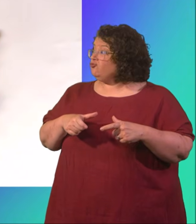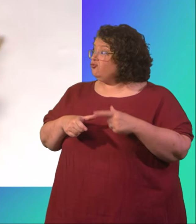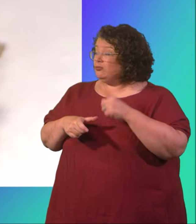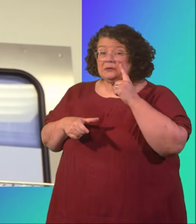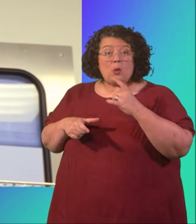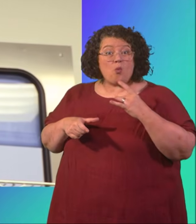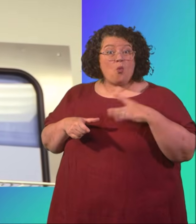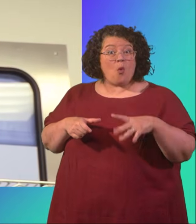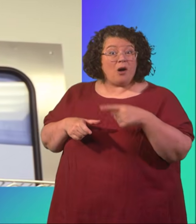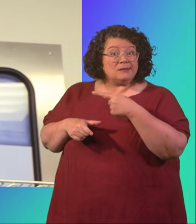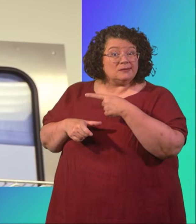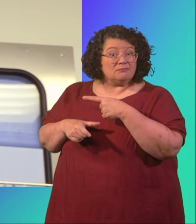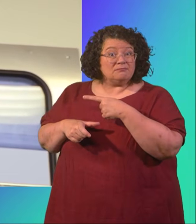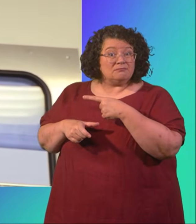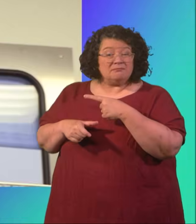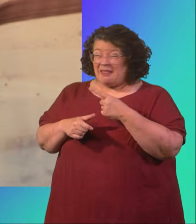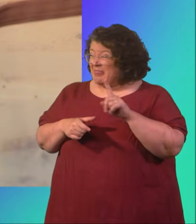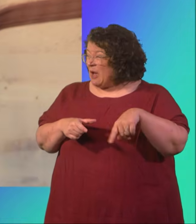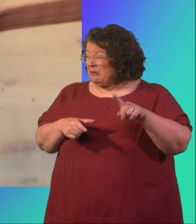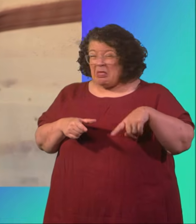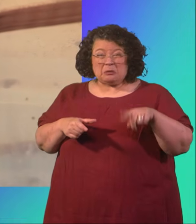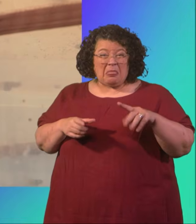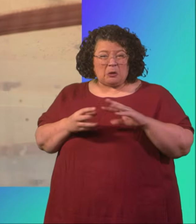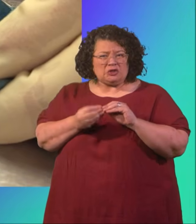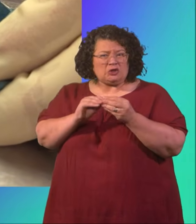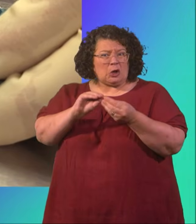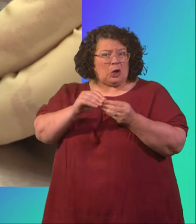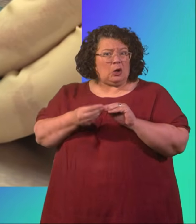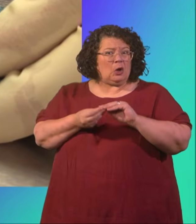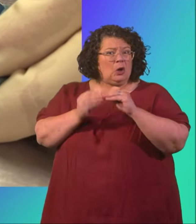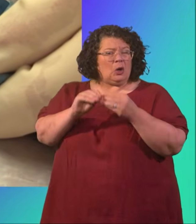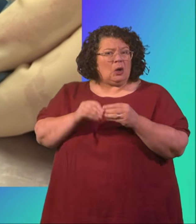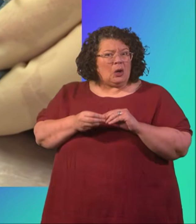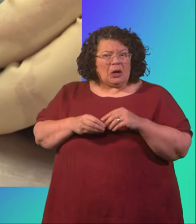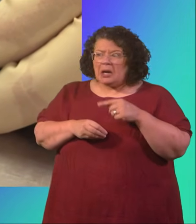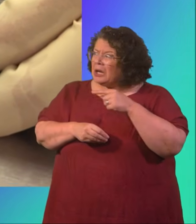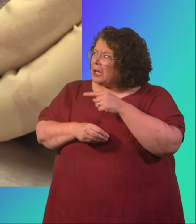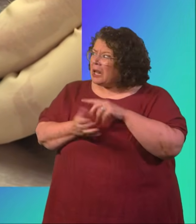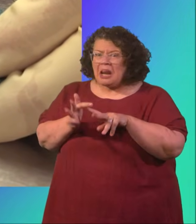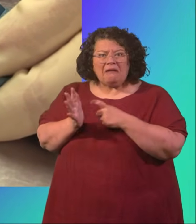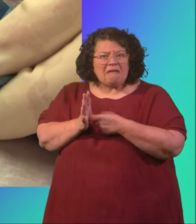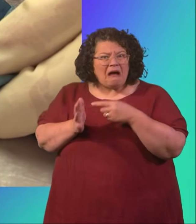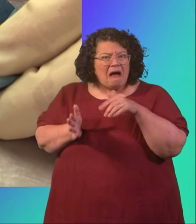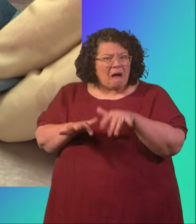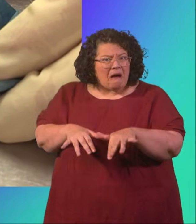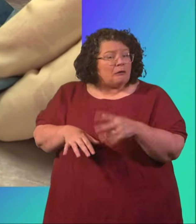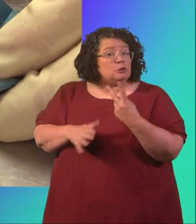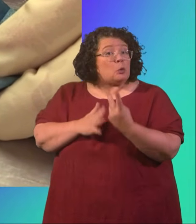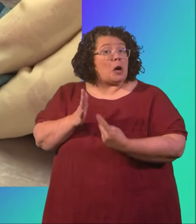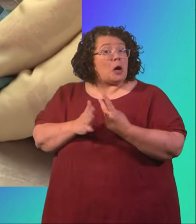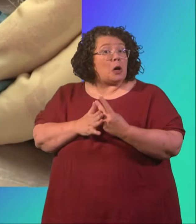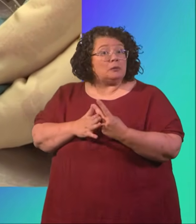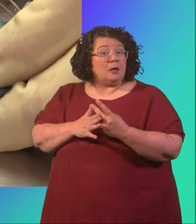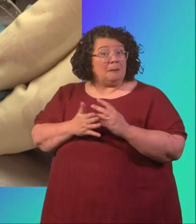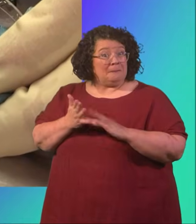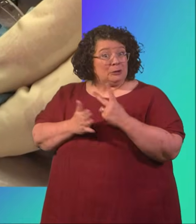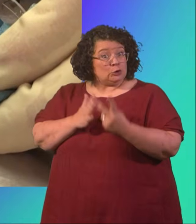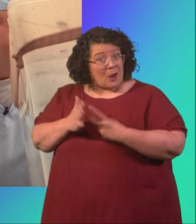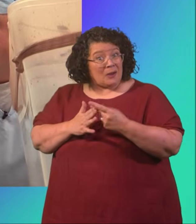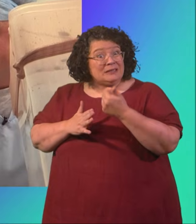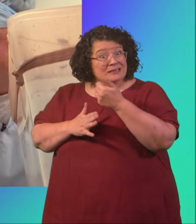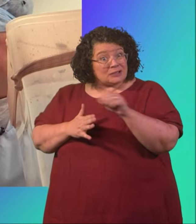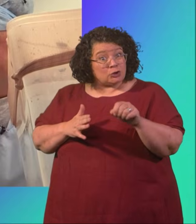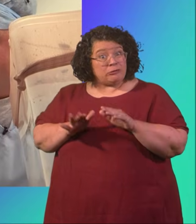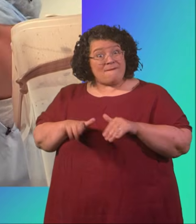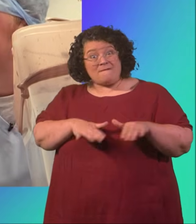stuck together. How long has this piece of liver been in there? About 2 hours. So in 2 hours, 600 flies have laid 20,000 eggs?